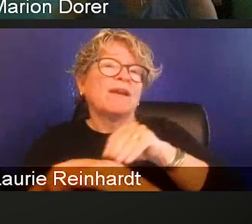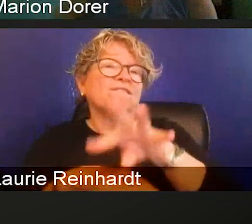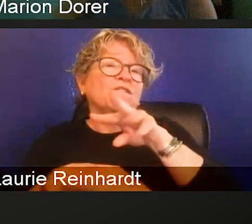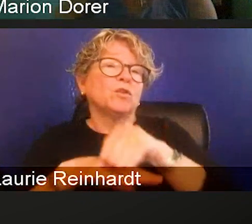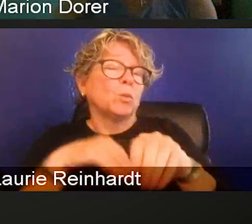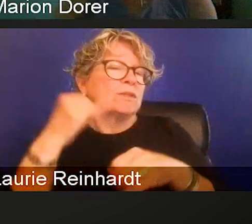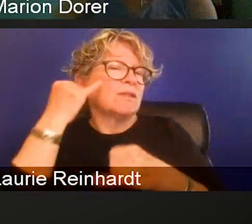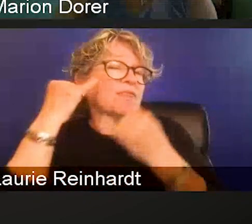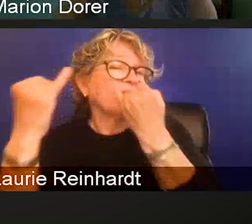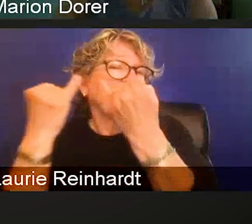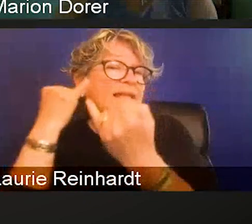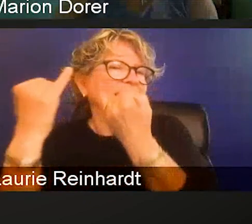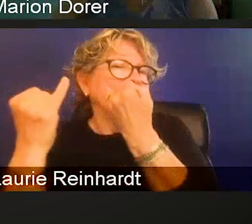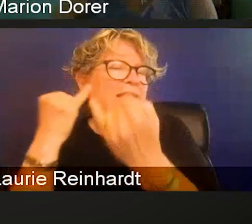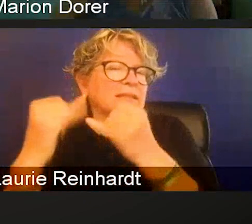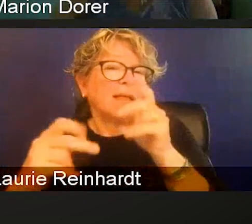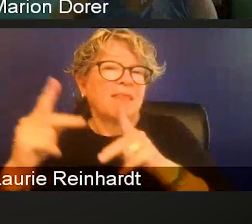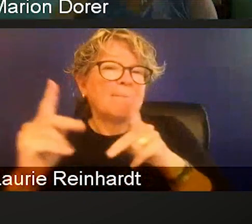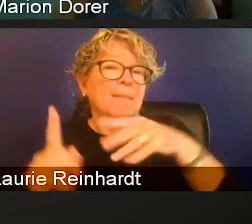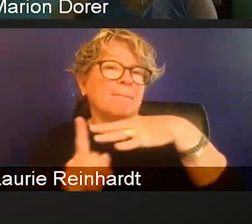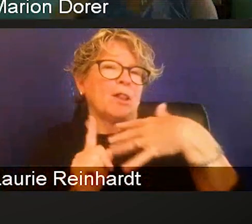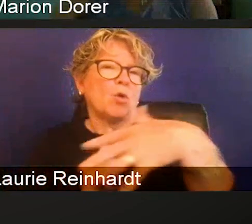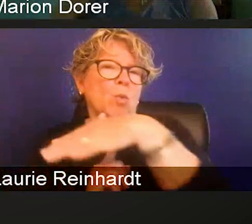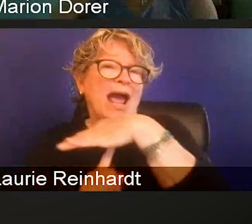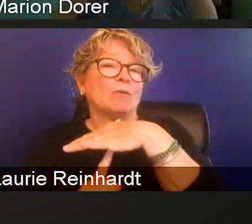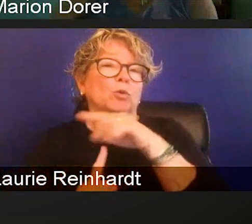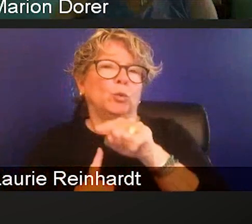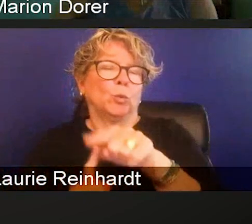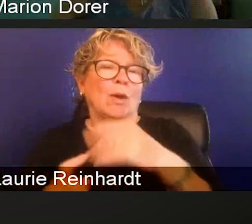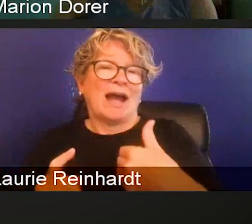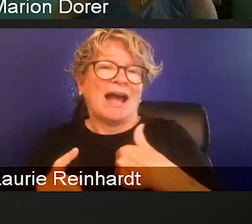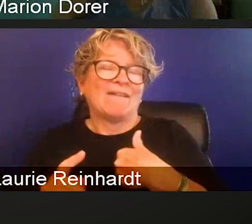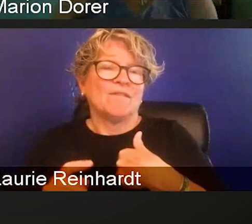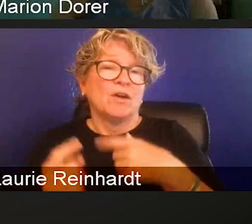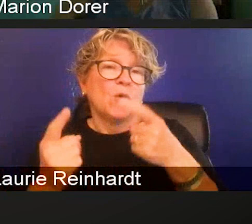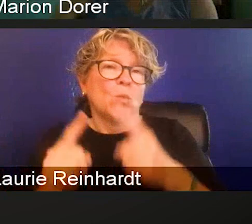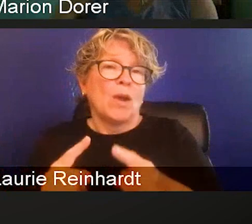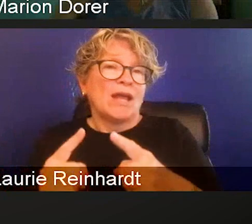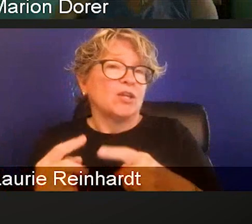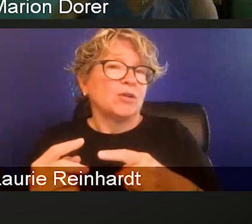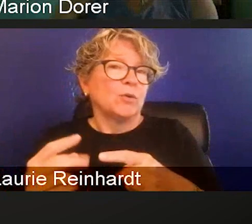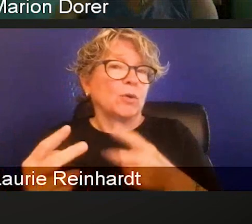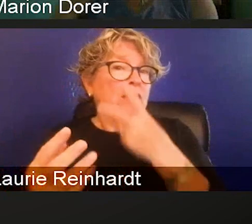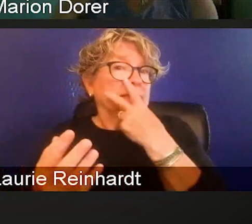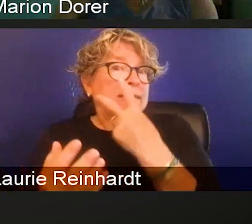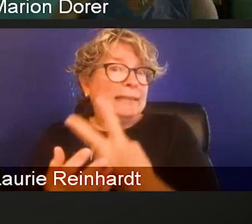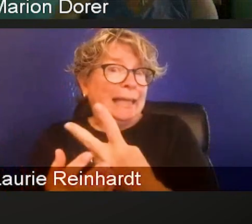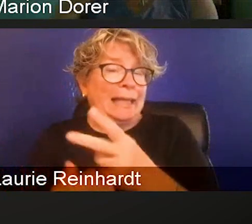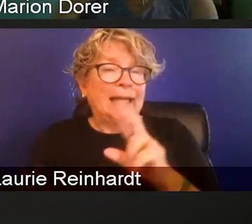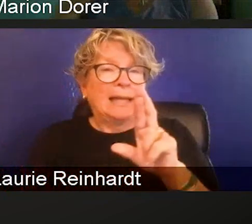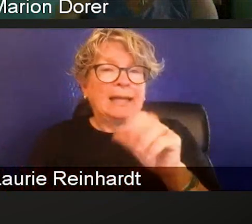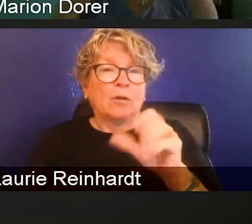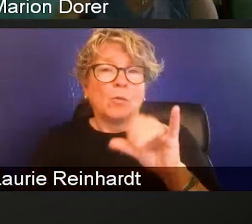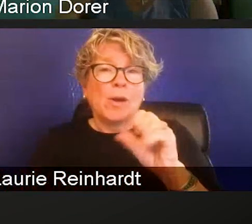people around you have, or try to counter racist ideas when you come into contact with them.